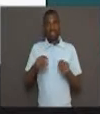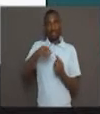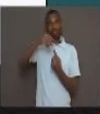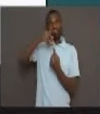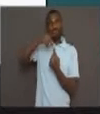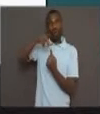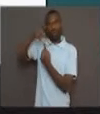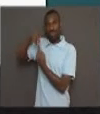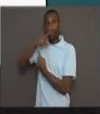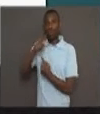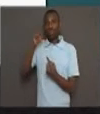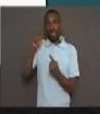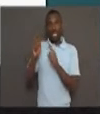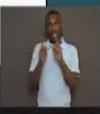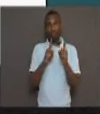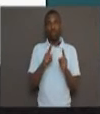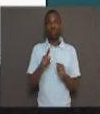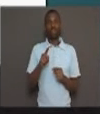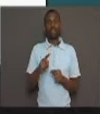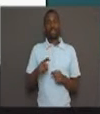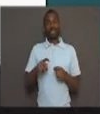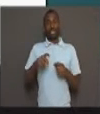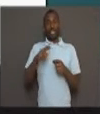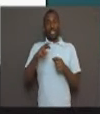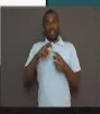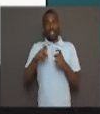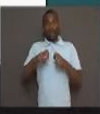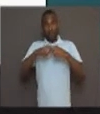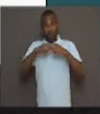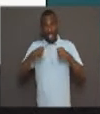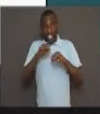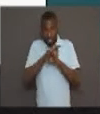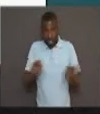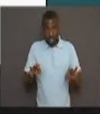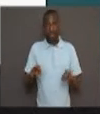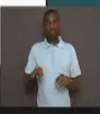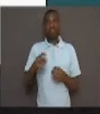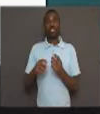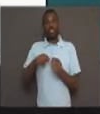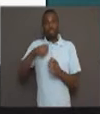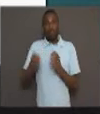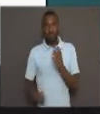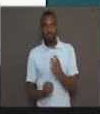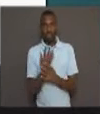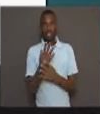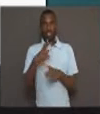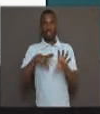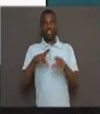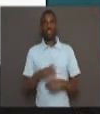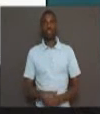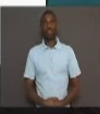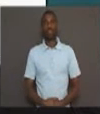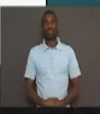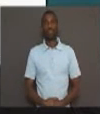poles, from which a radial magnetic field will be generated.